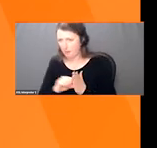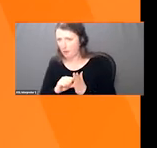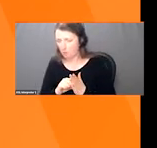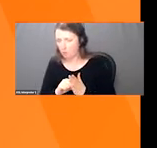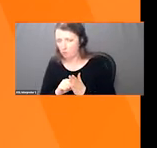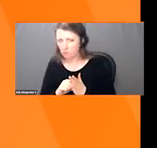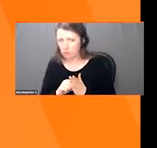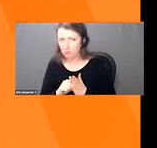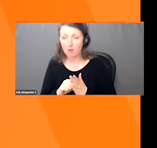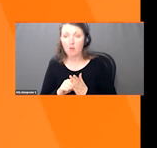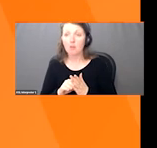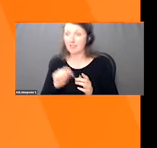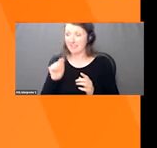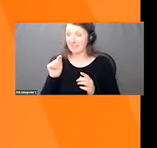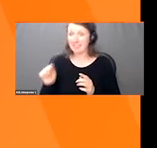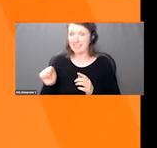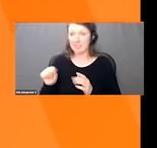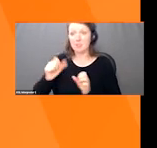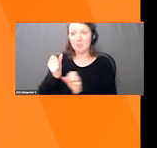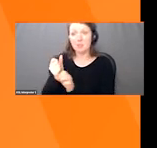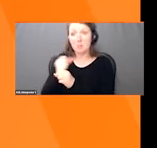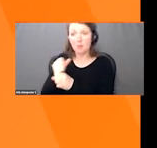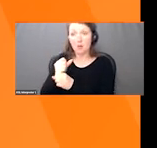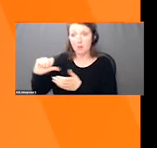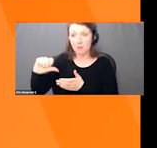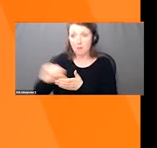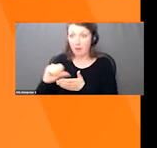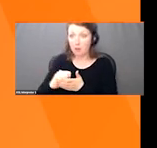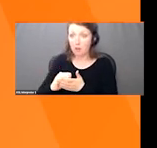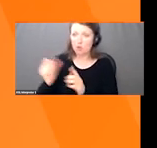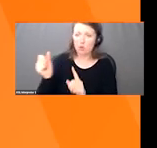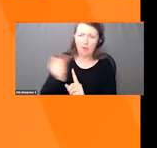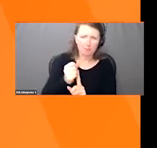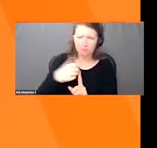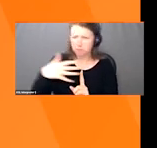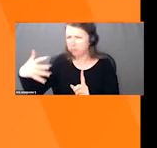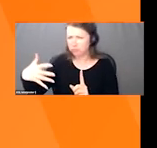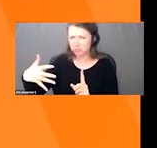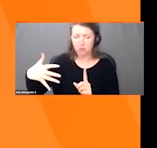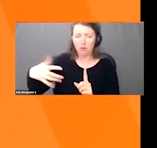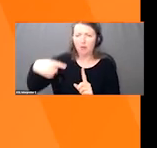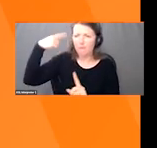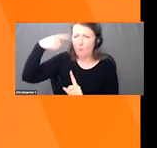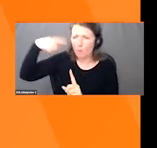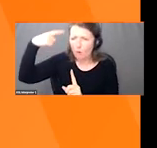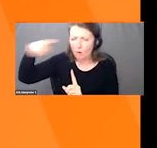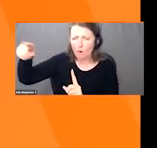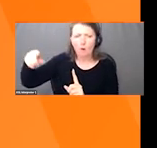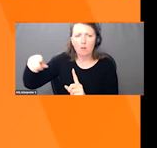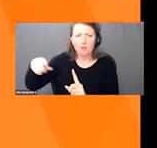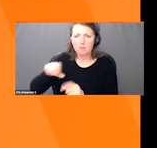of details around that product. So what is it for? How does it work? Does